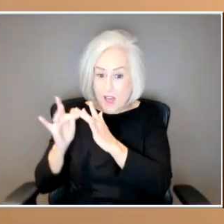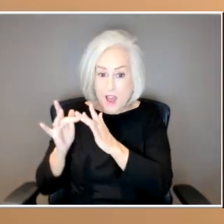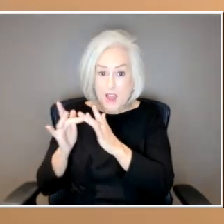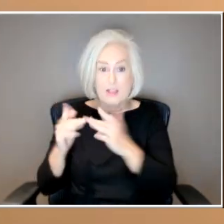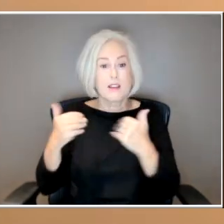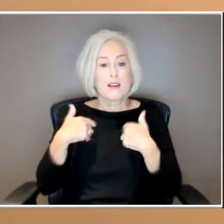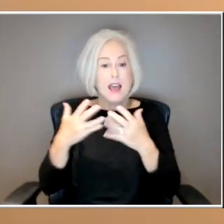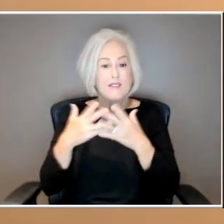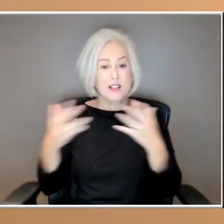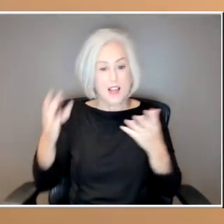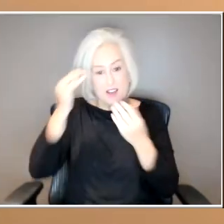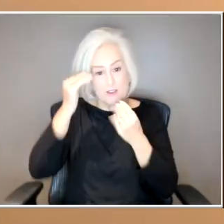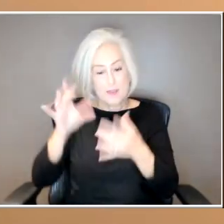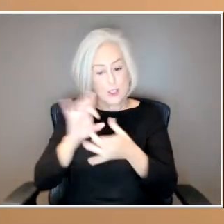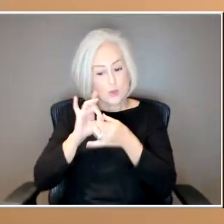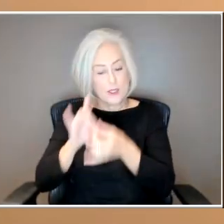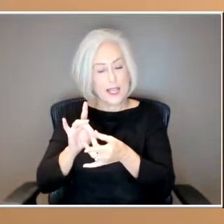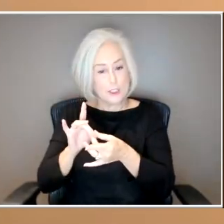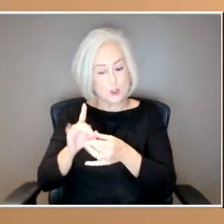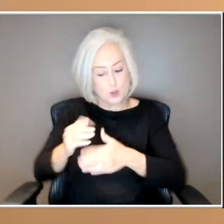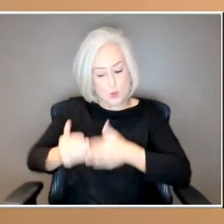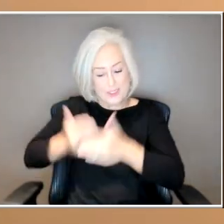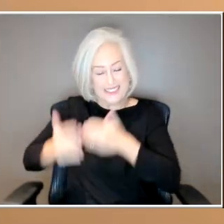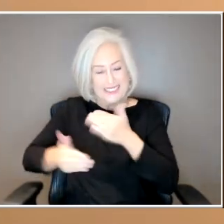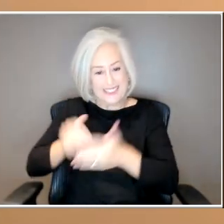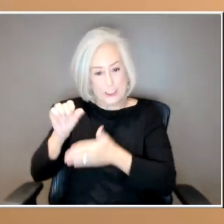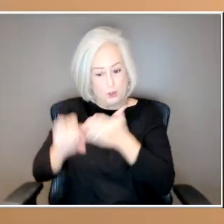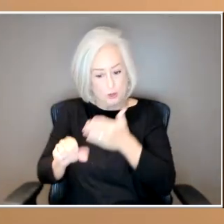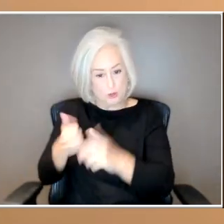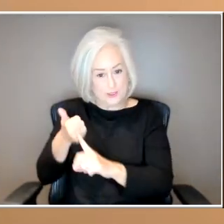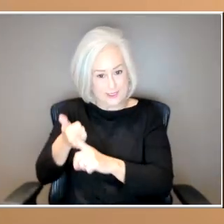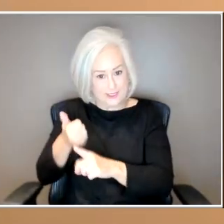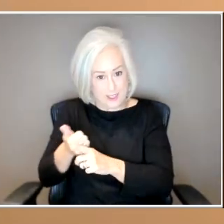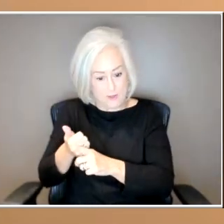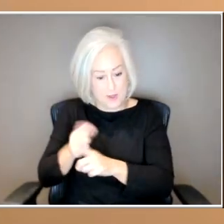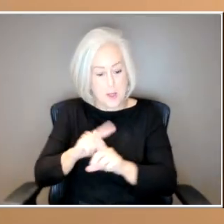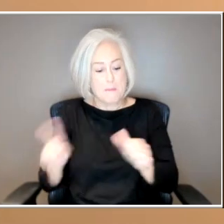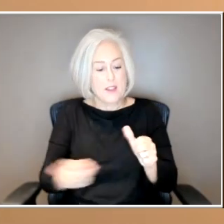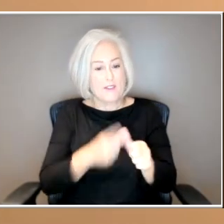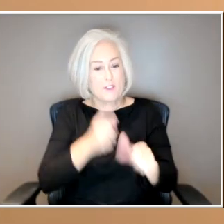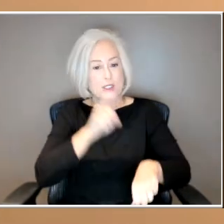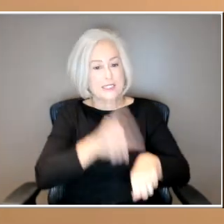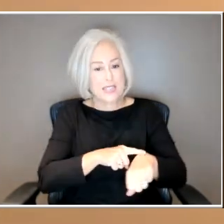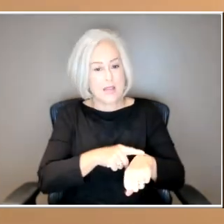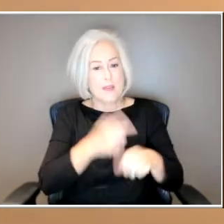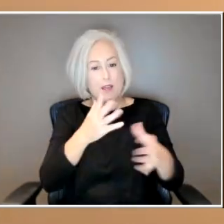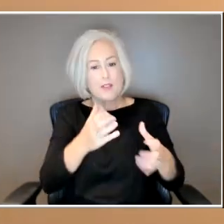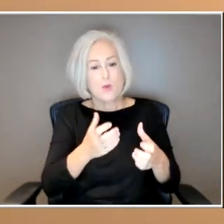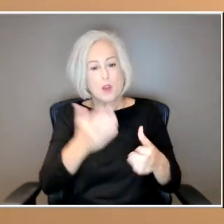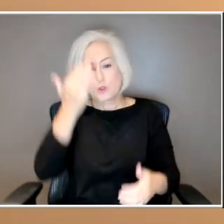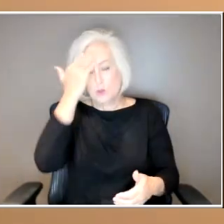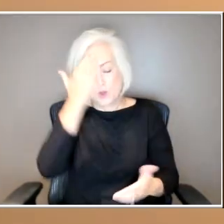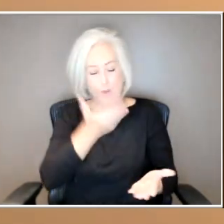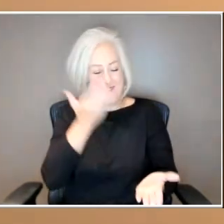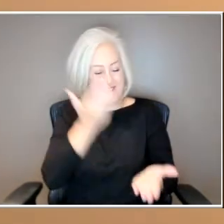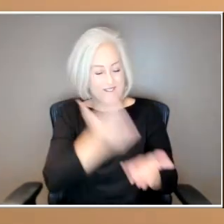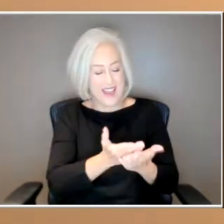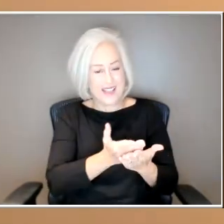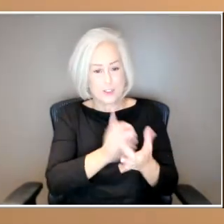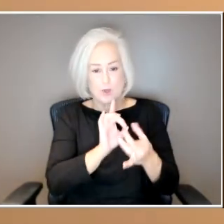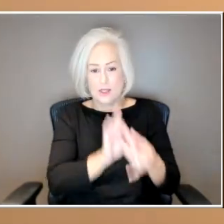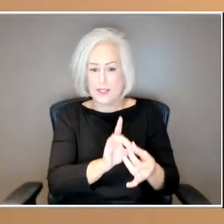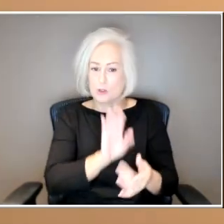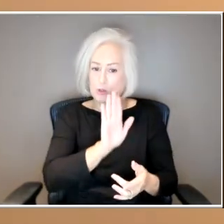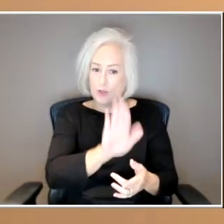of procedures, but most of the time when I meet someone for the first visit, they just want the medical facts for their particular case and to ask some